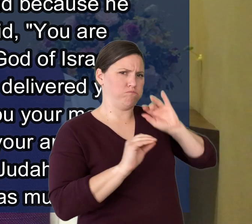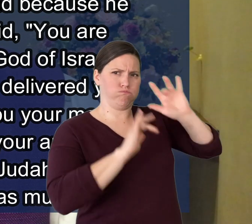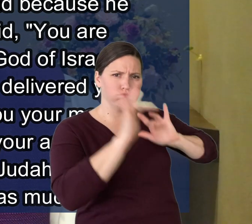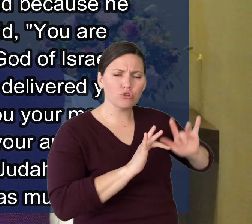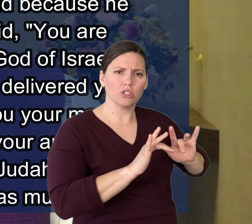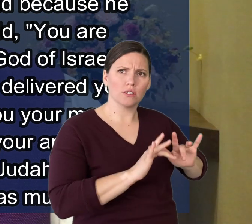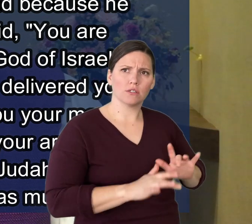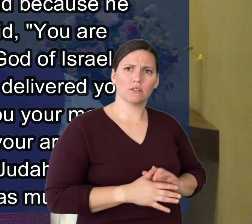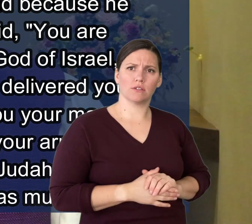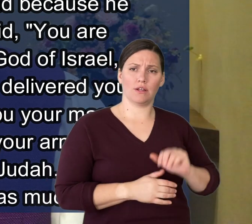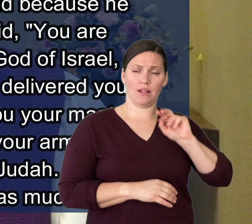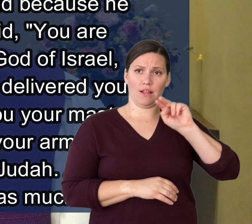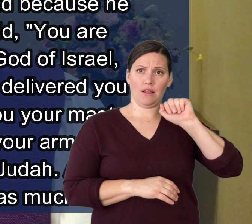pity."